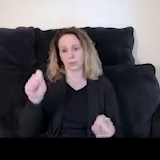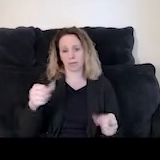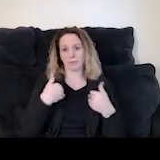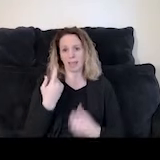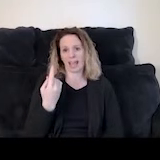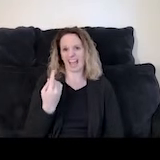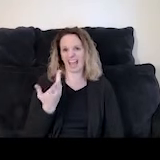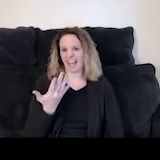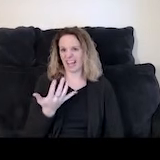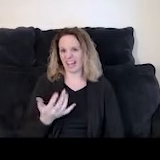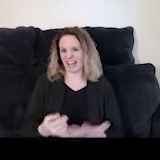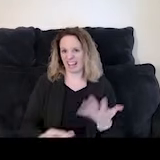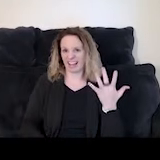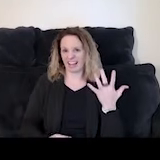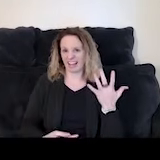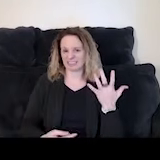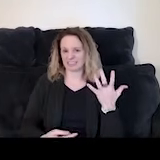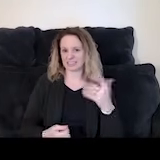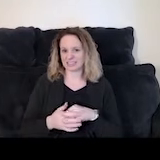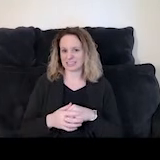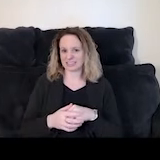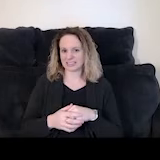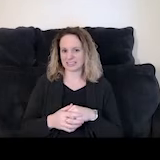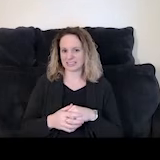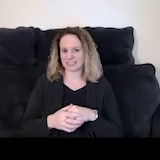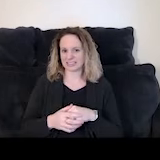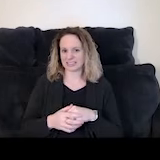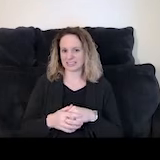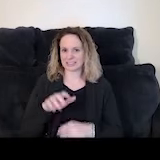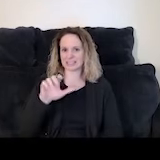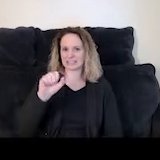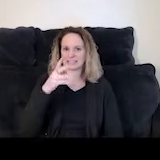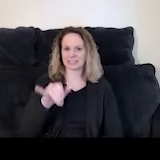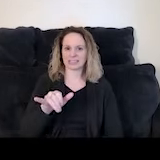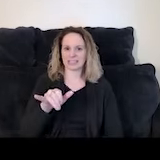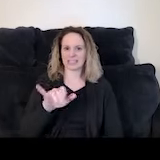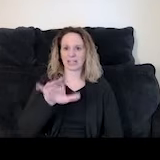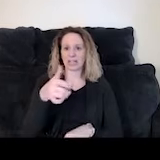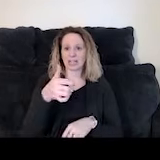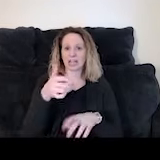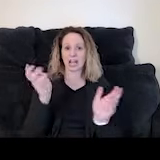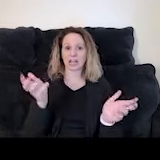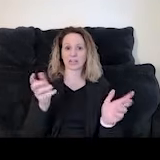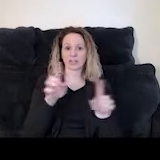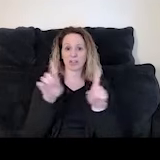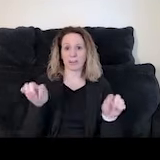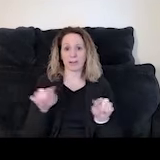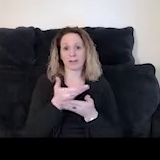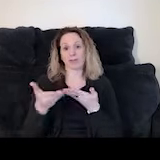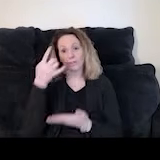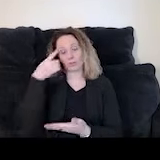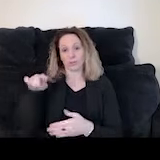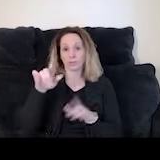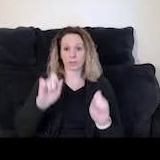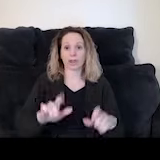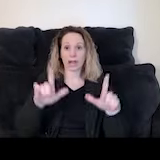let's see, jump ahead here. So Ashley has put in the chat box some resources for you to